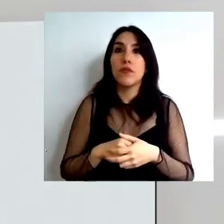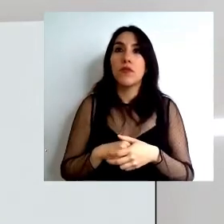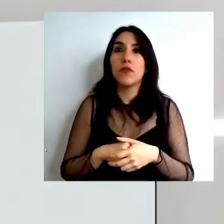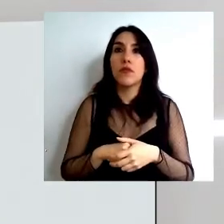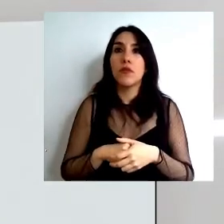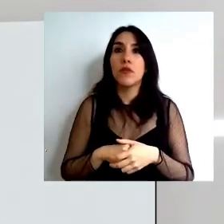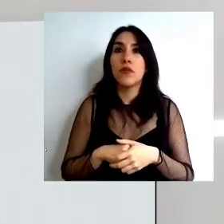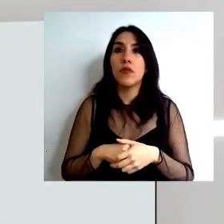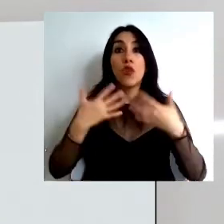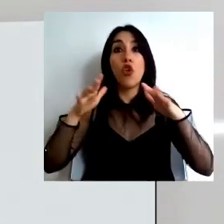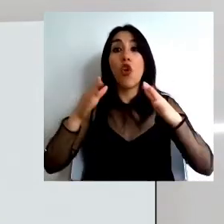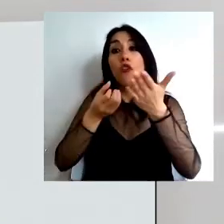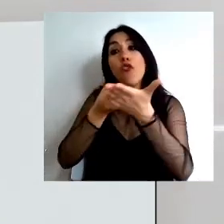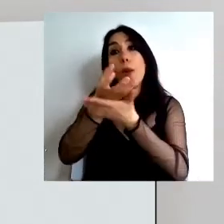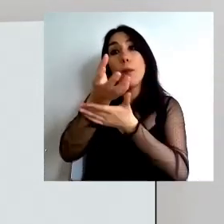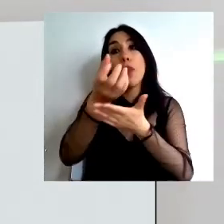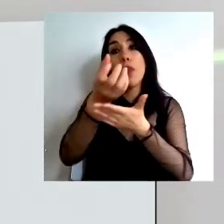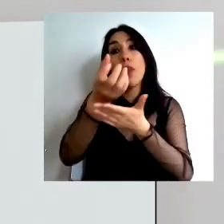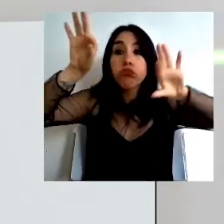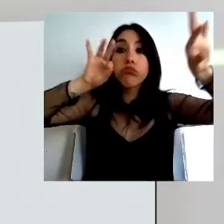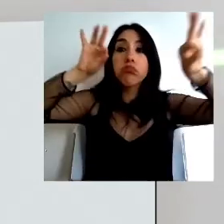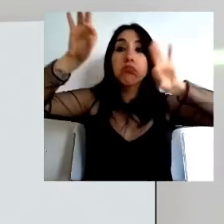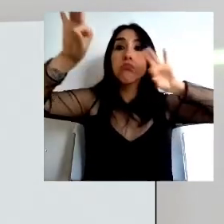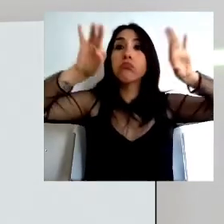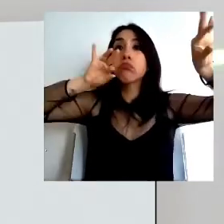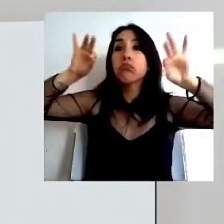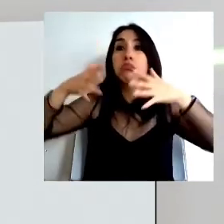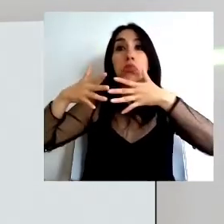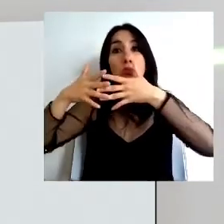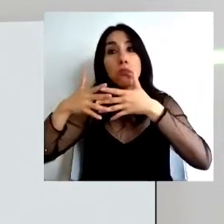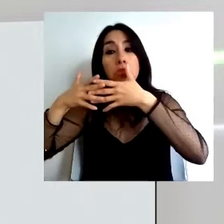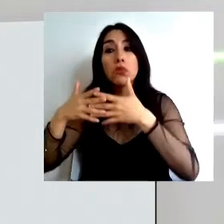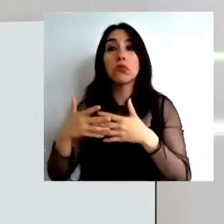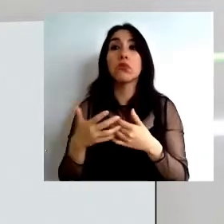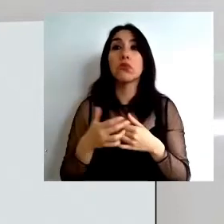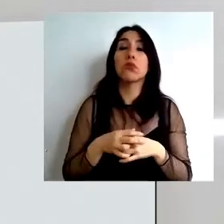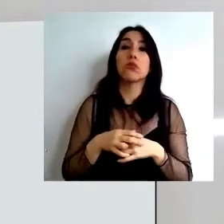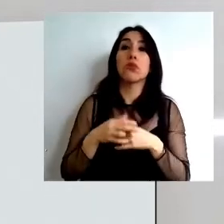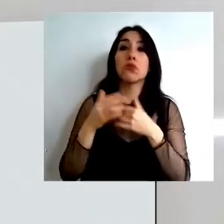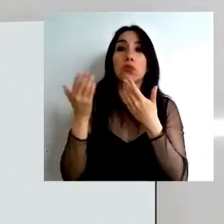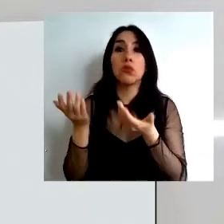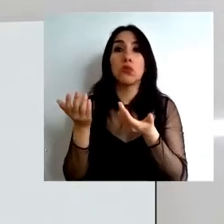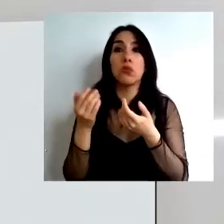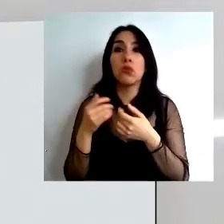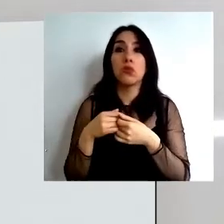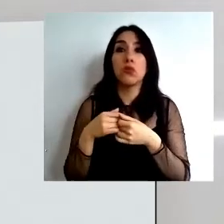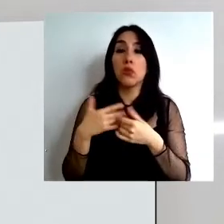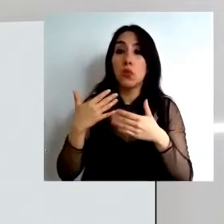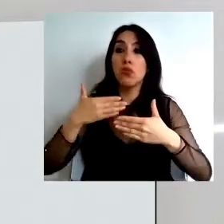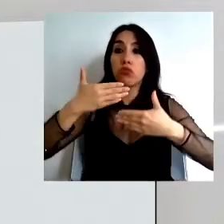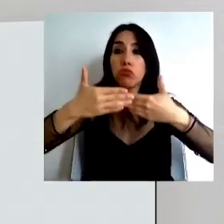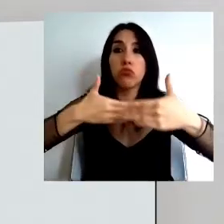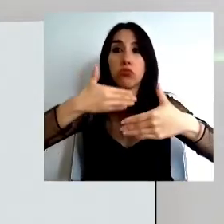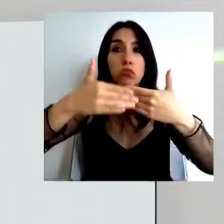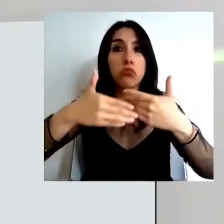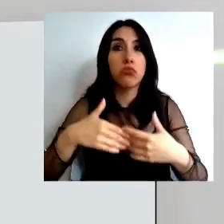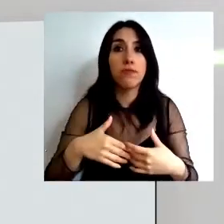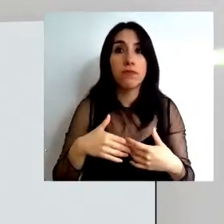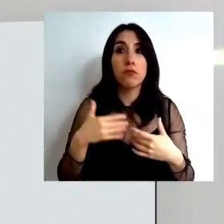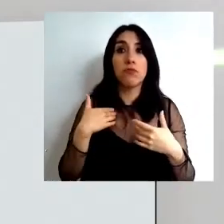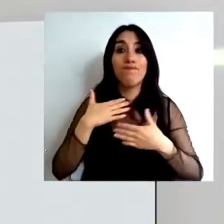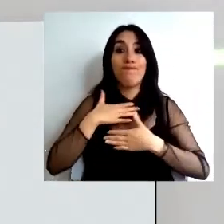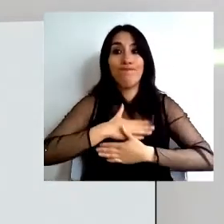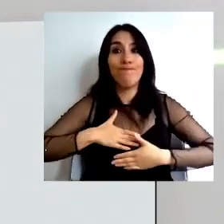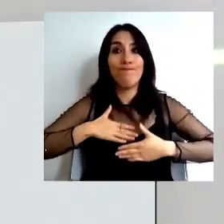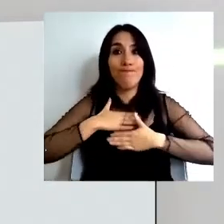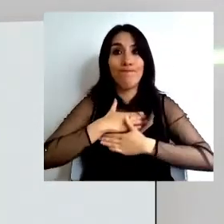the market in the USA. And the talks we have up to now are promising to do